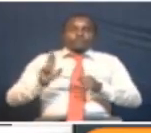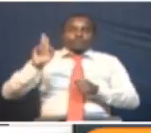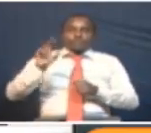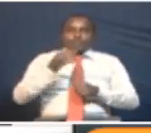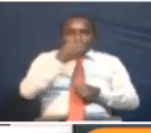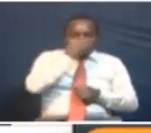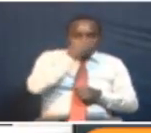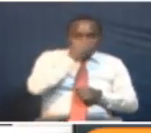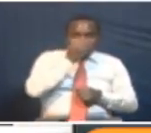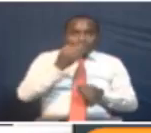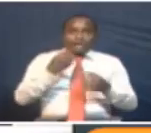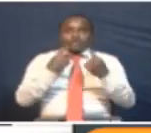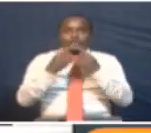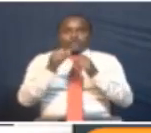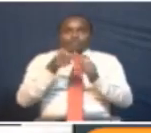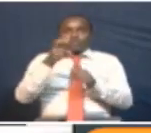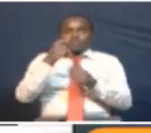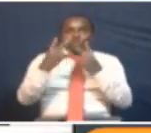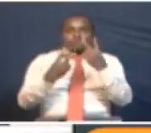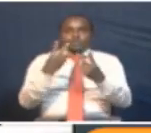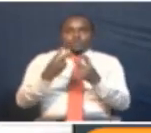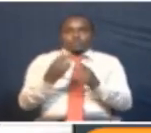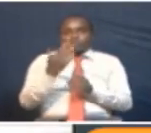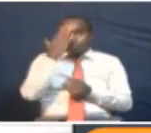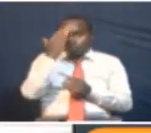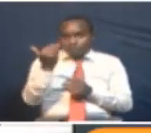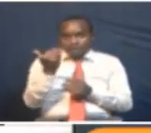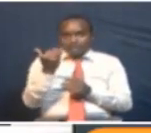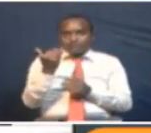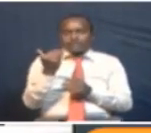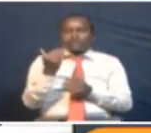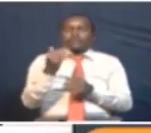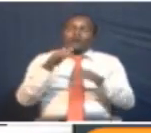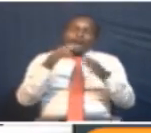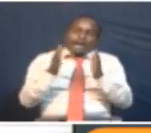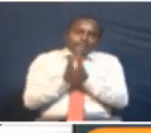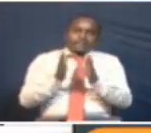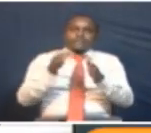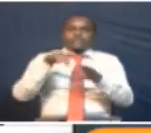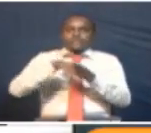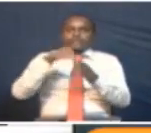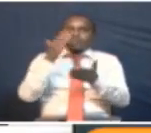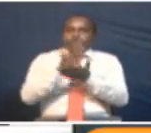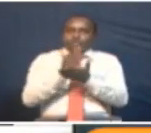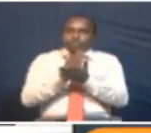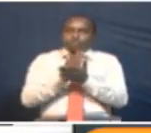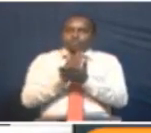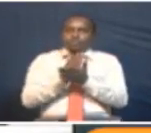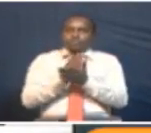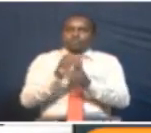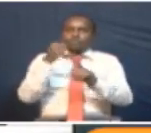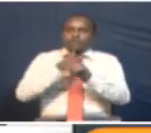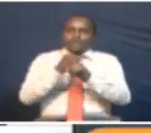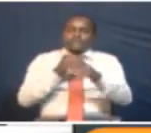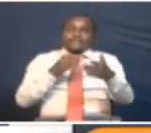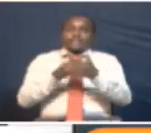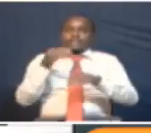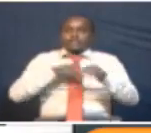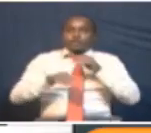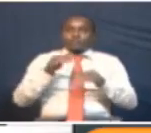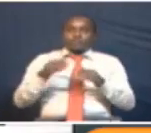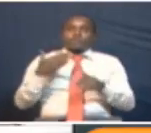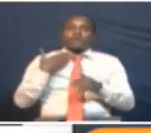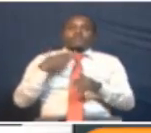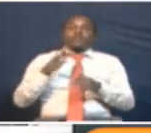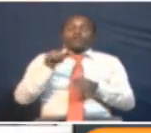and talking about 2022, while in true earnest their real fight is the fight against corruption. They do not want this fight